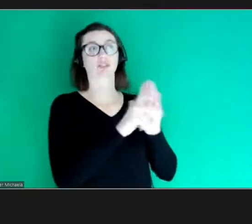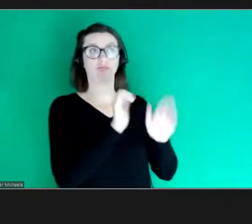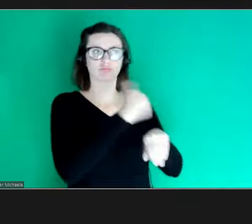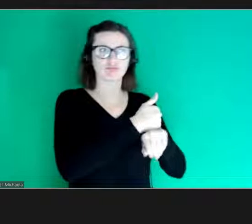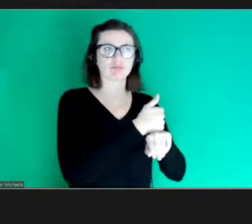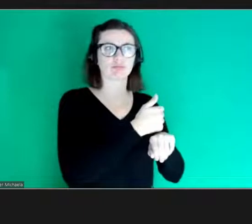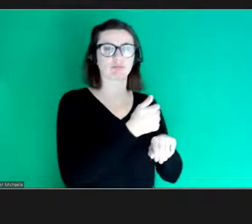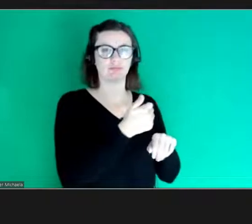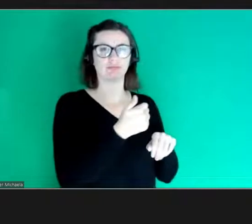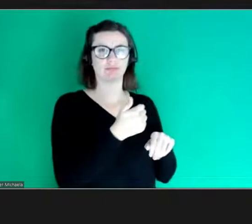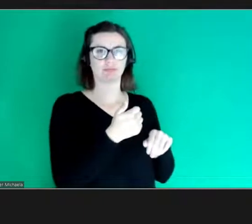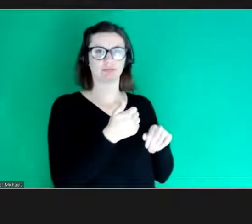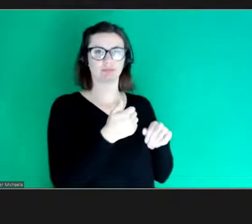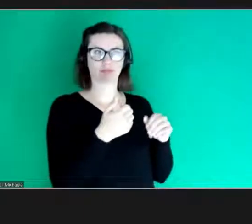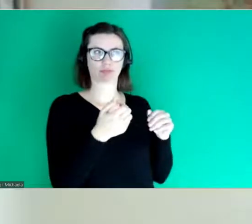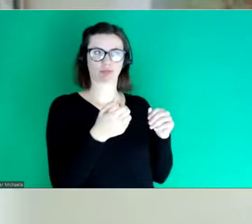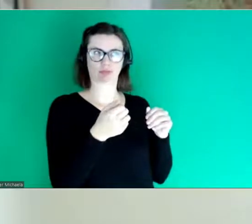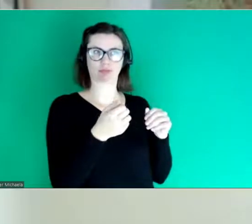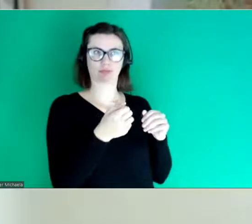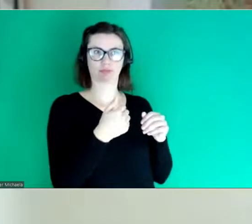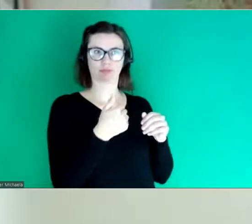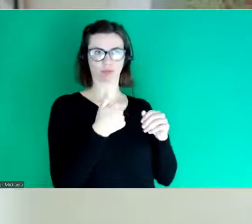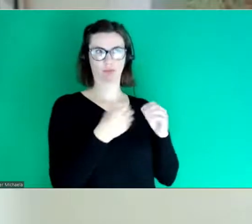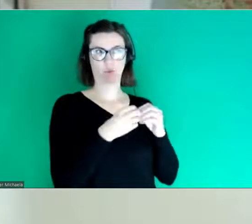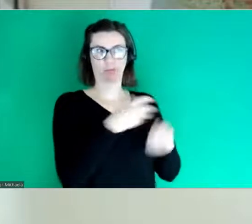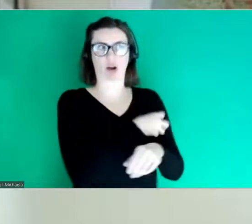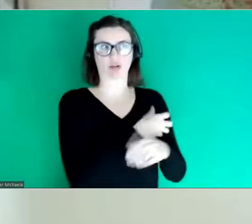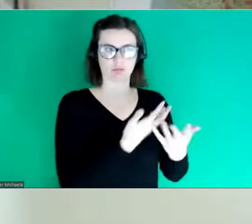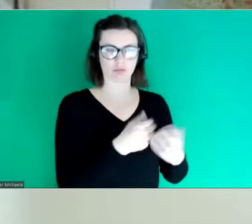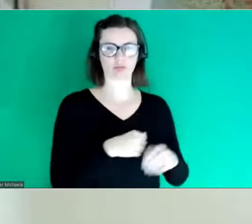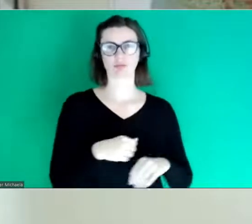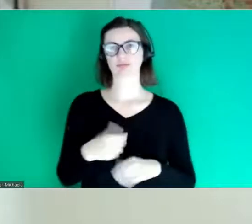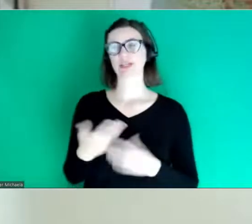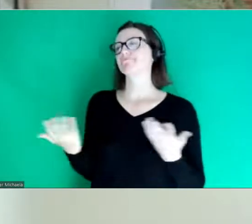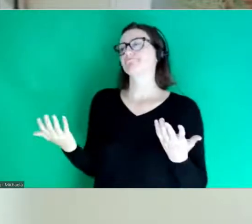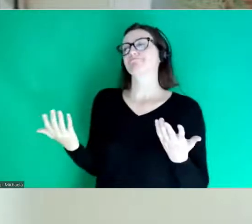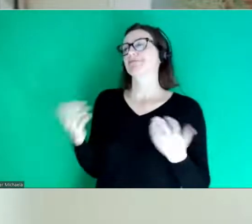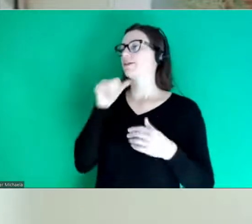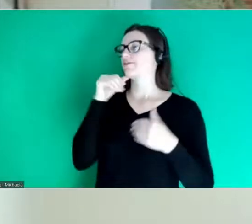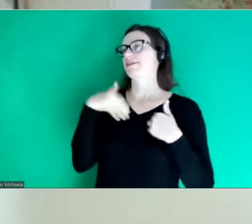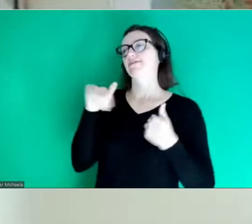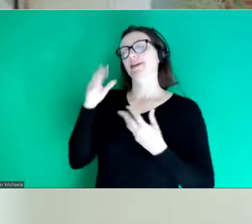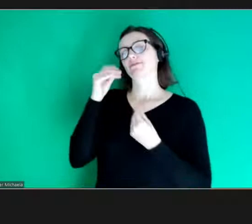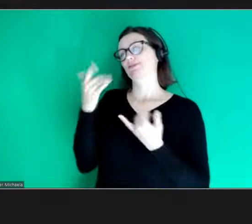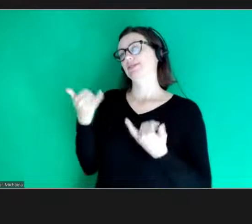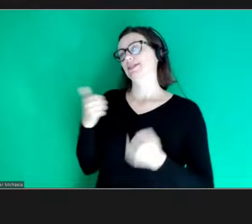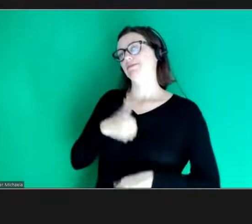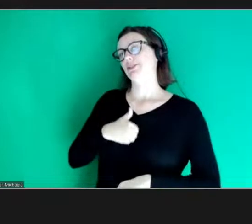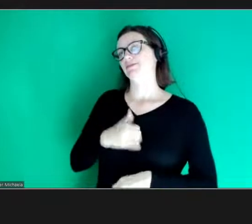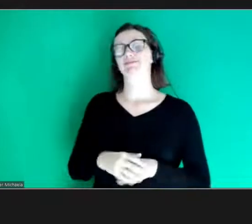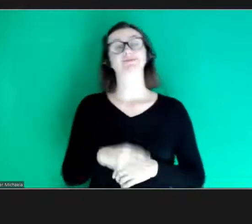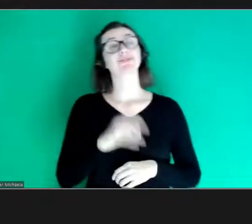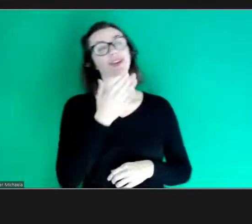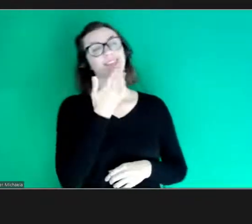more teeth? I don't have that information today. I'm sorry. Okay, thanks.